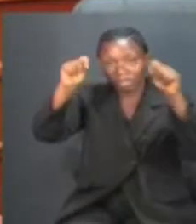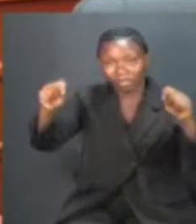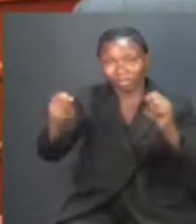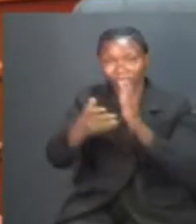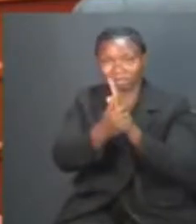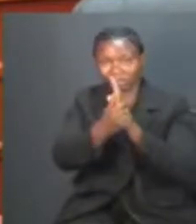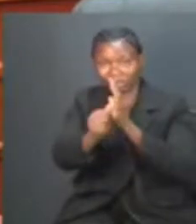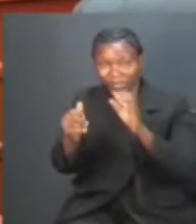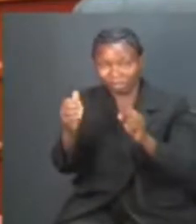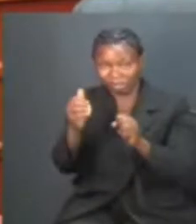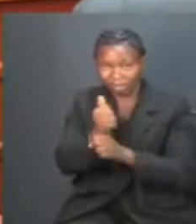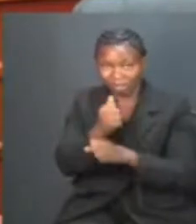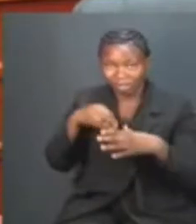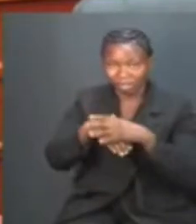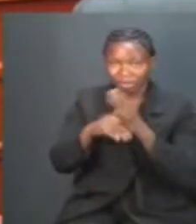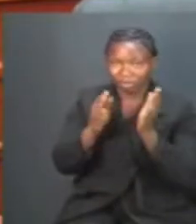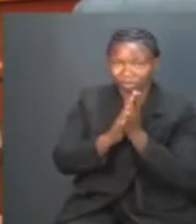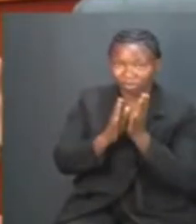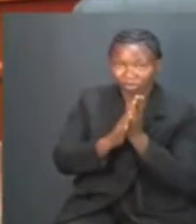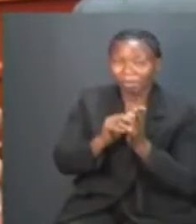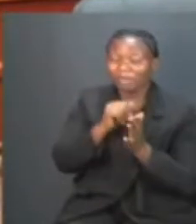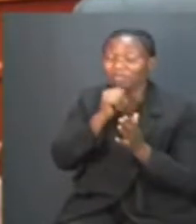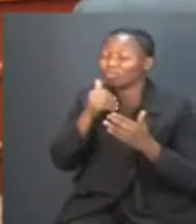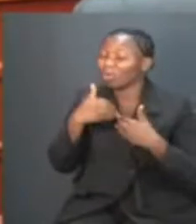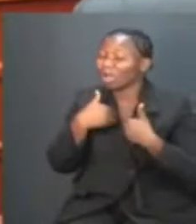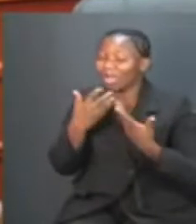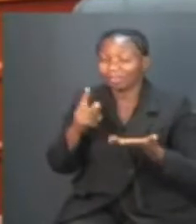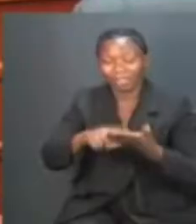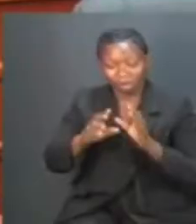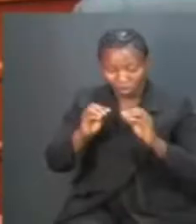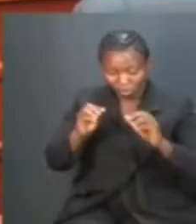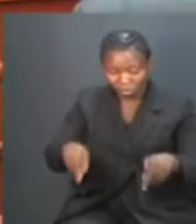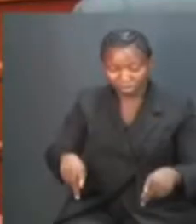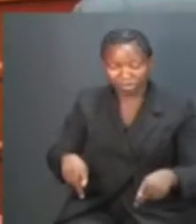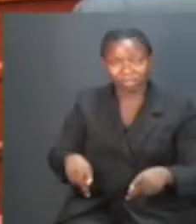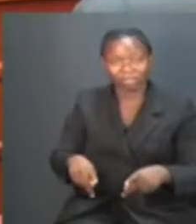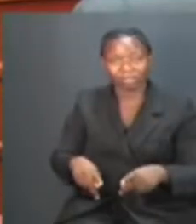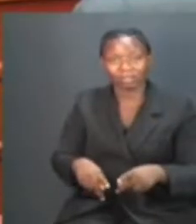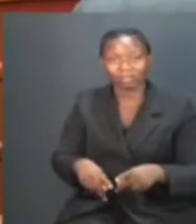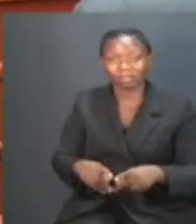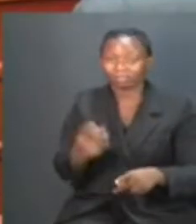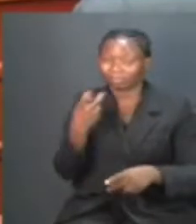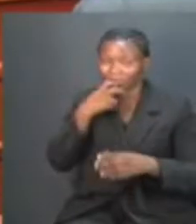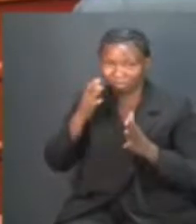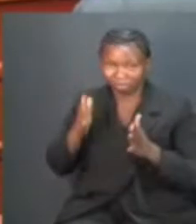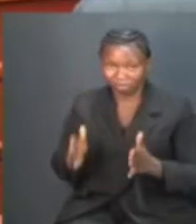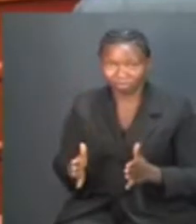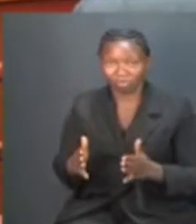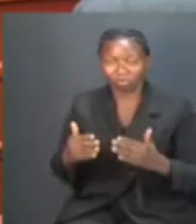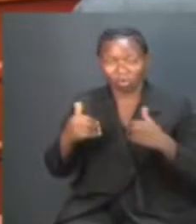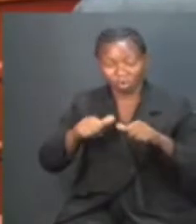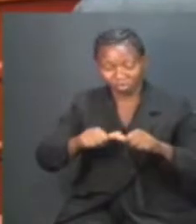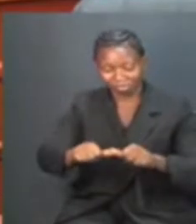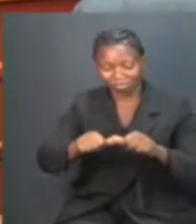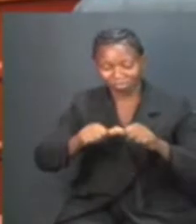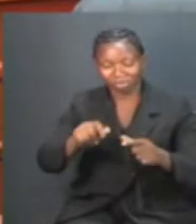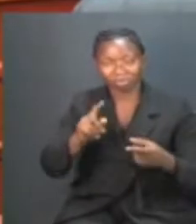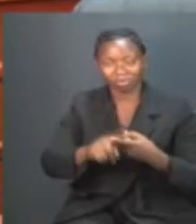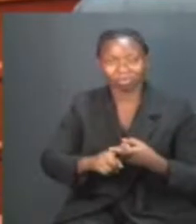acquired in schools. But if we don't have that opportunity, that platform, Mr. Speaker, we will continue to